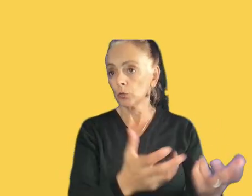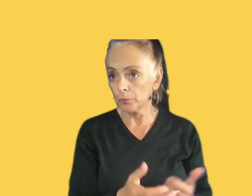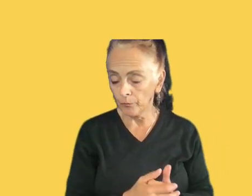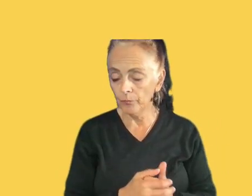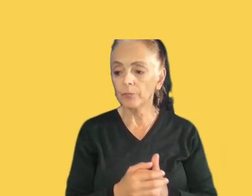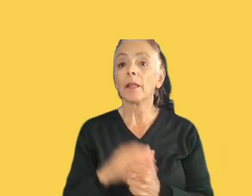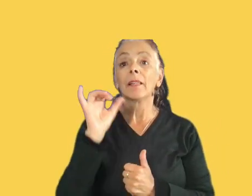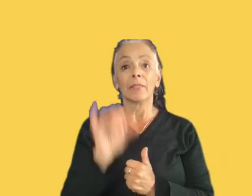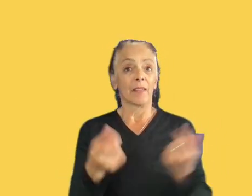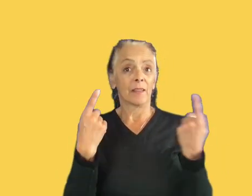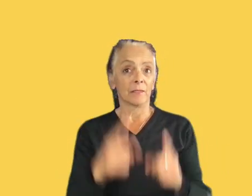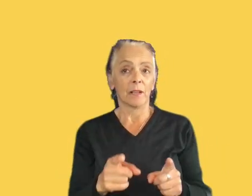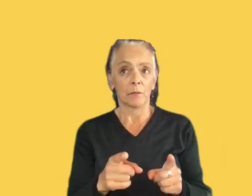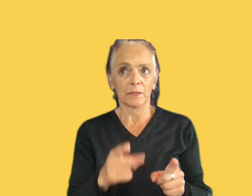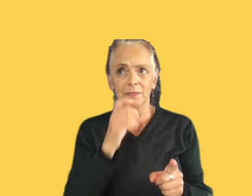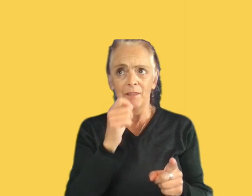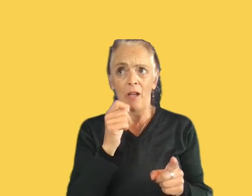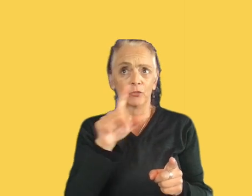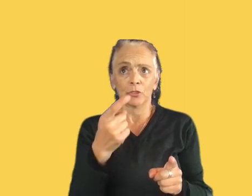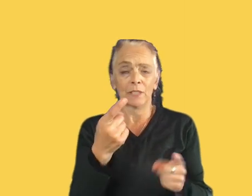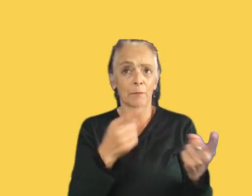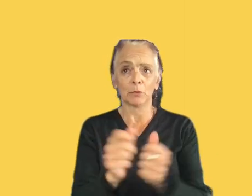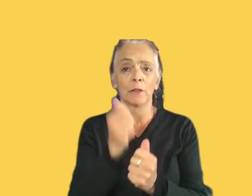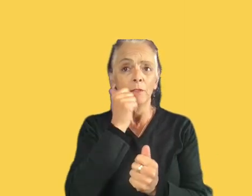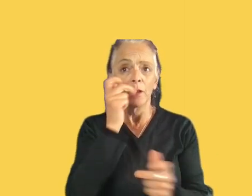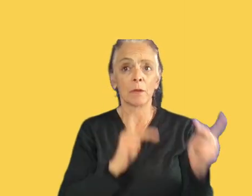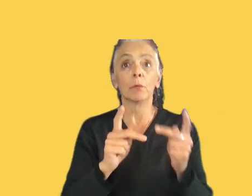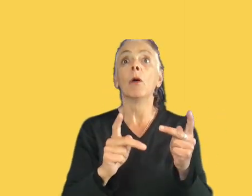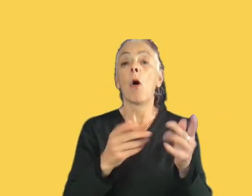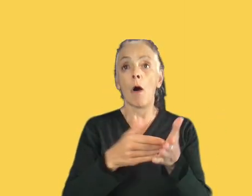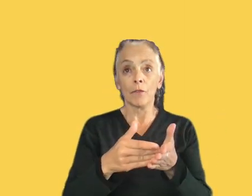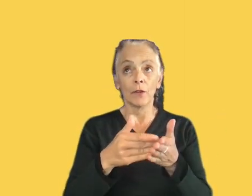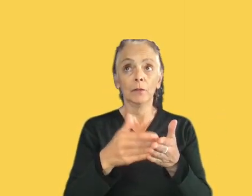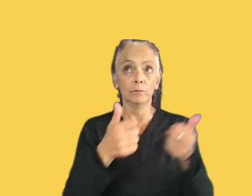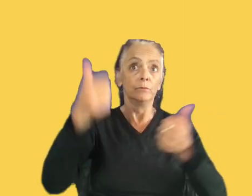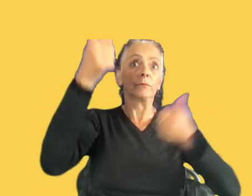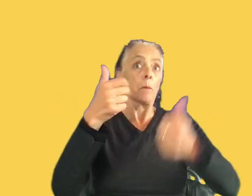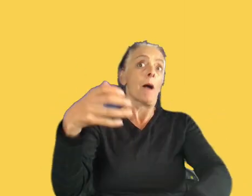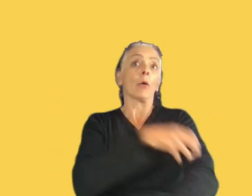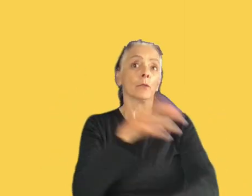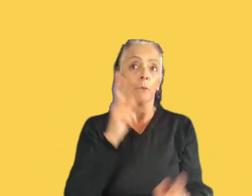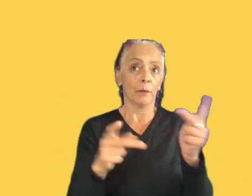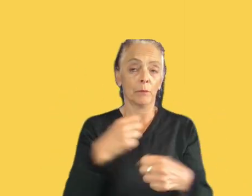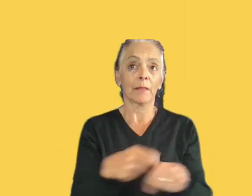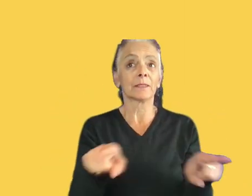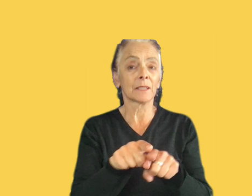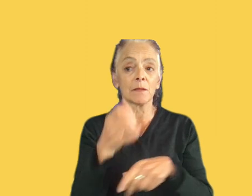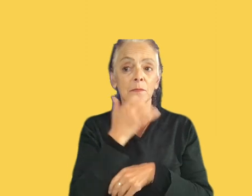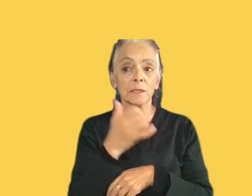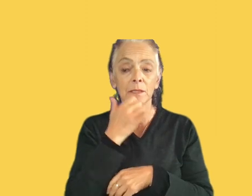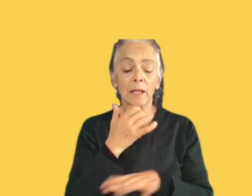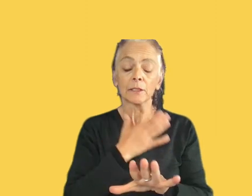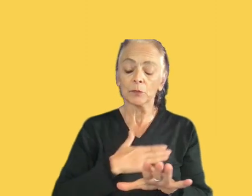And this phenomena isn't limited to everyday people, of course. Often people in powerful positions make these same mistakes. So please bear with me